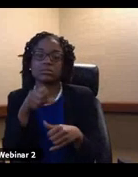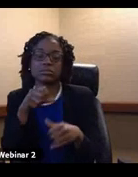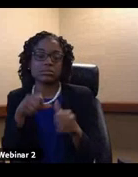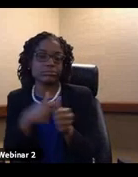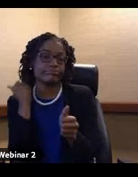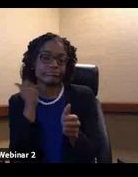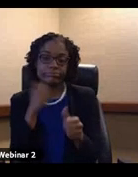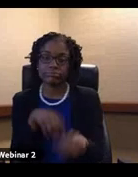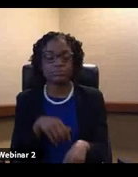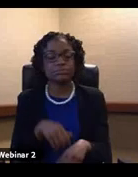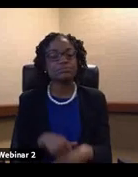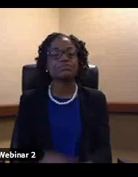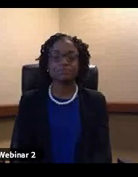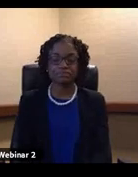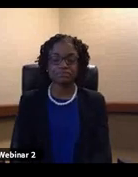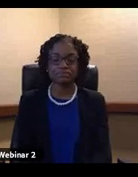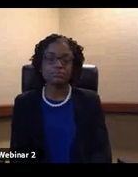current.